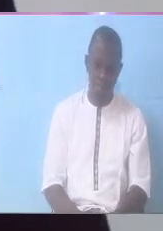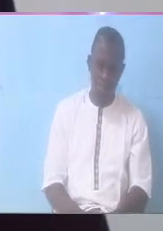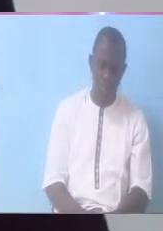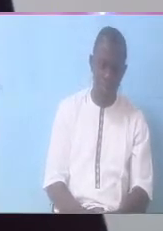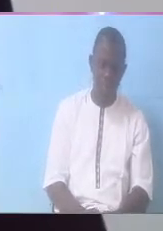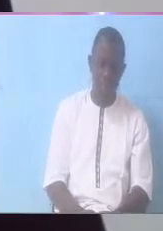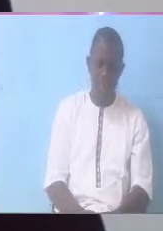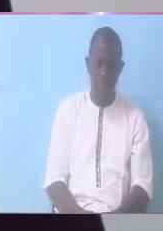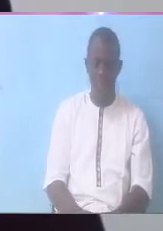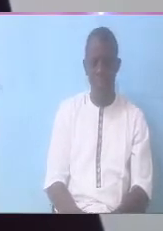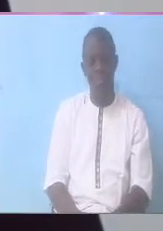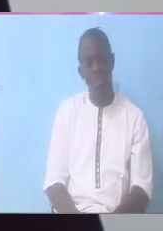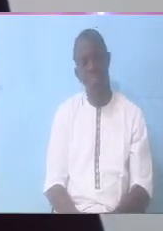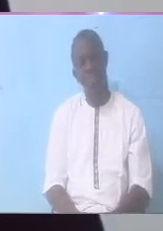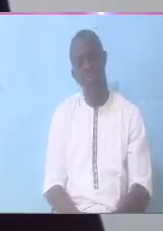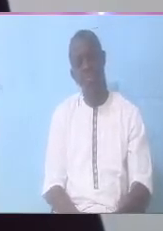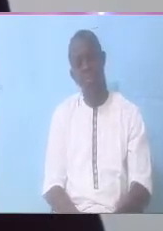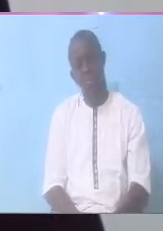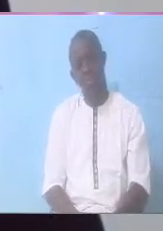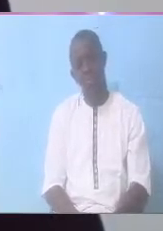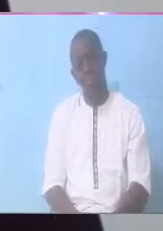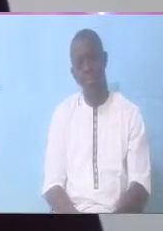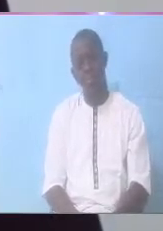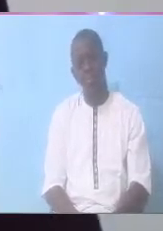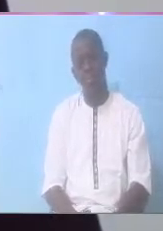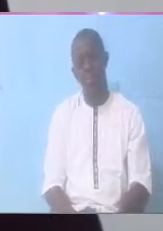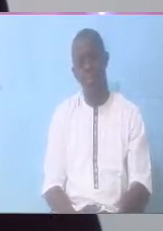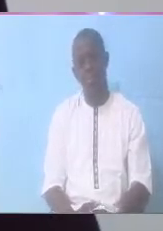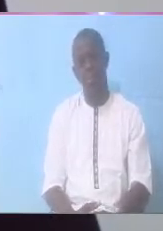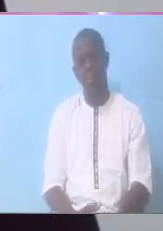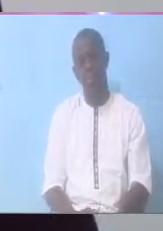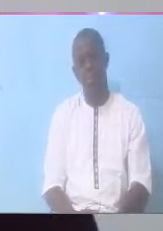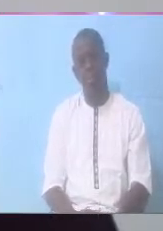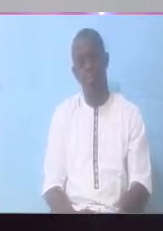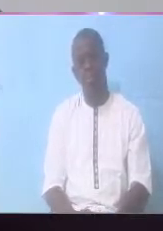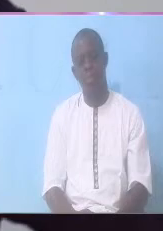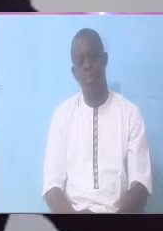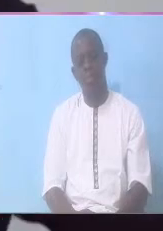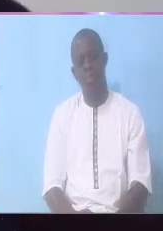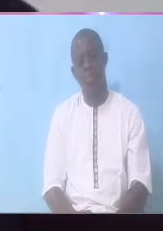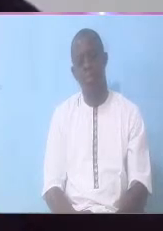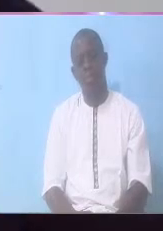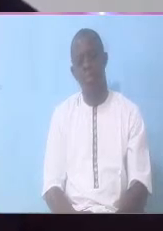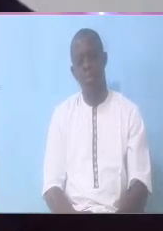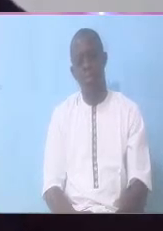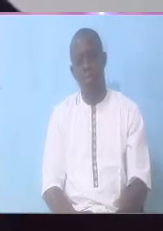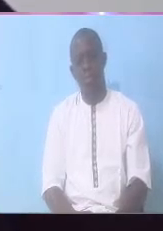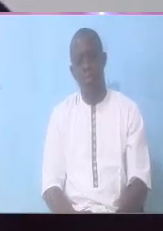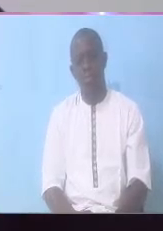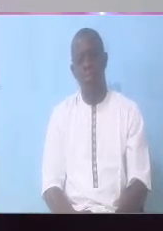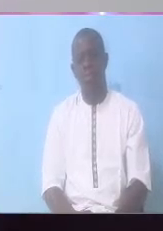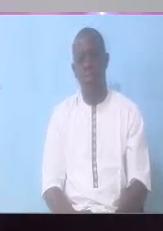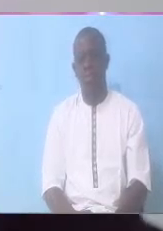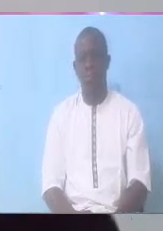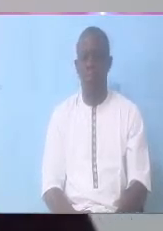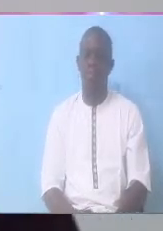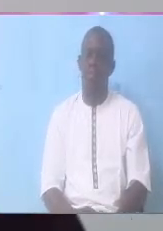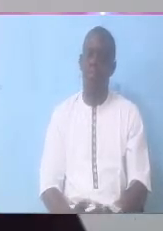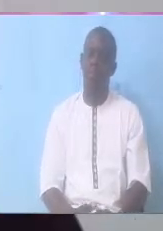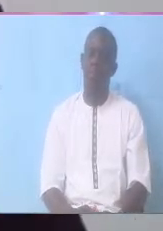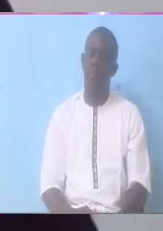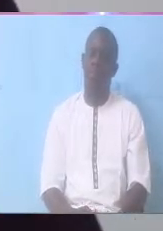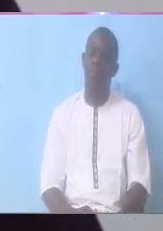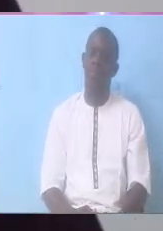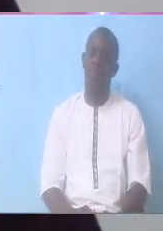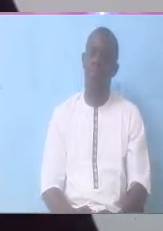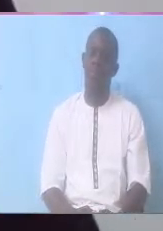then left her coin jube la nga koto jube fo nsi kuma koyo soto tonya nsina ofe janimina kumonyi satale mammen